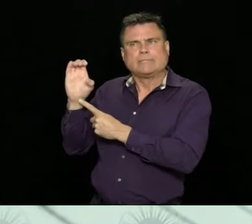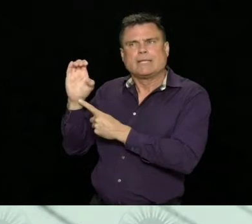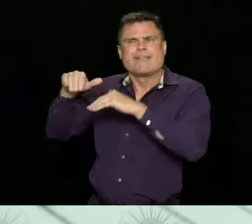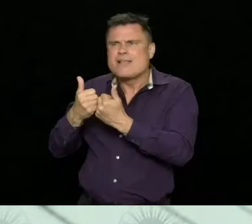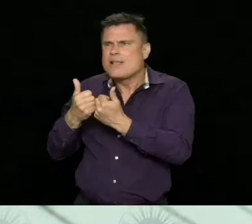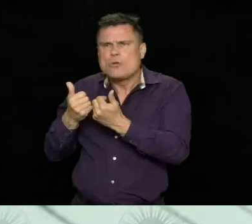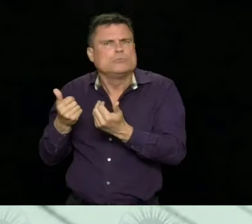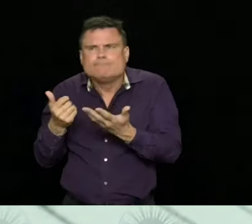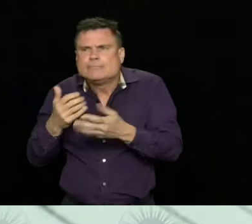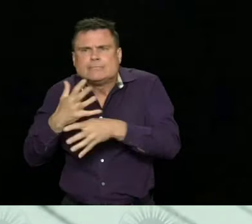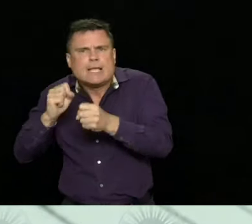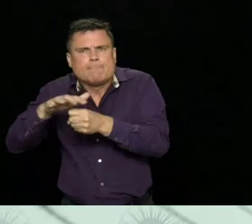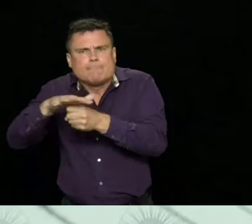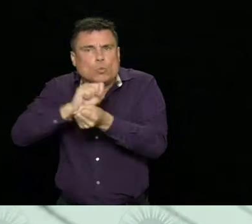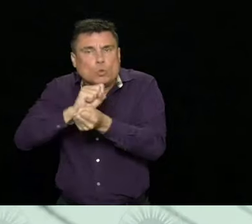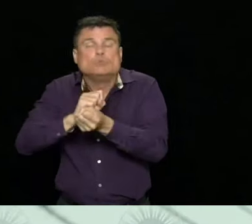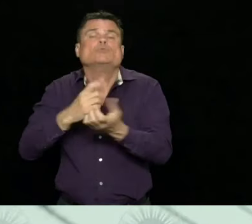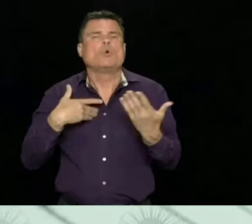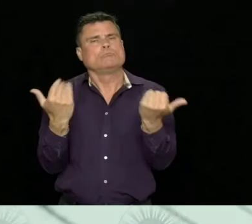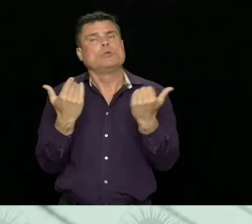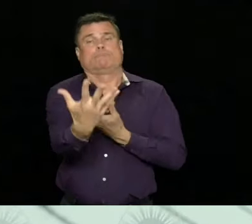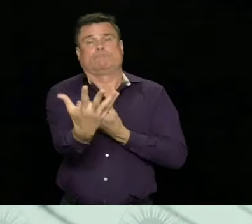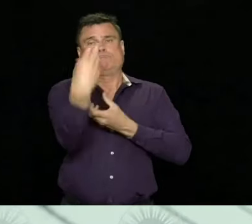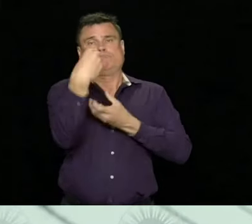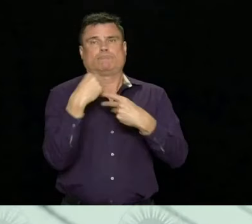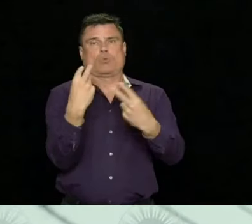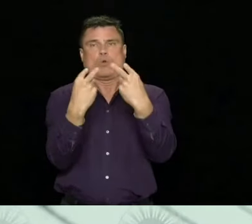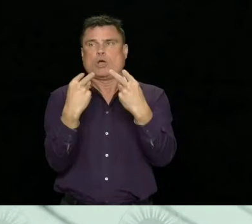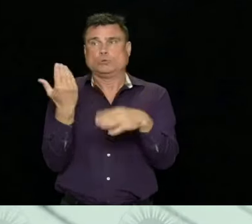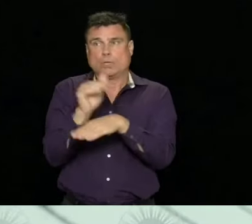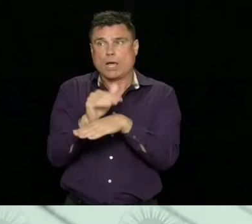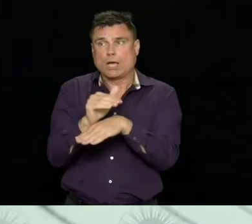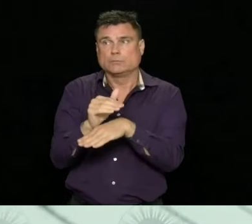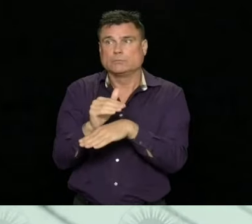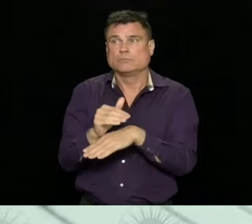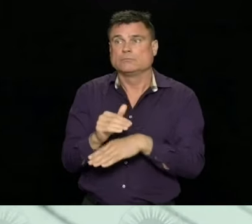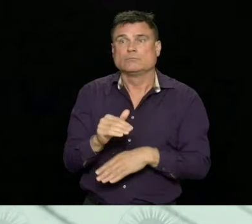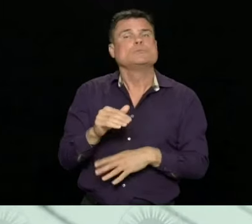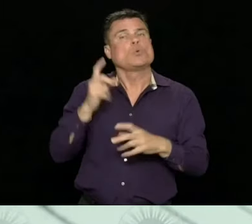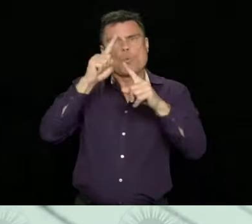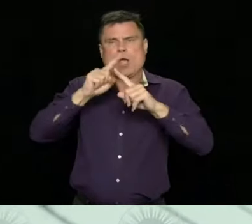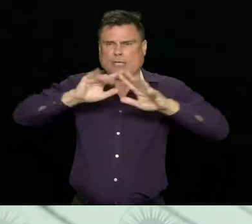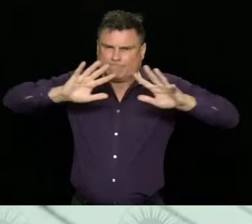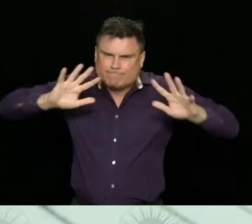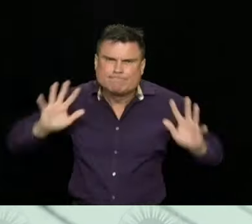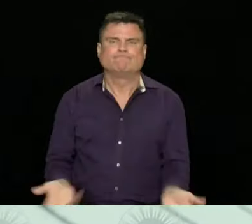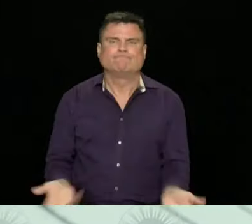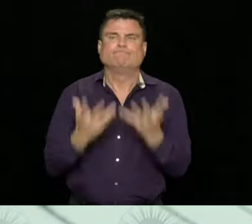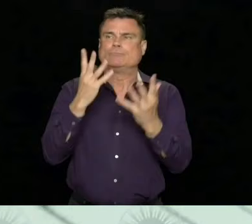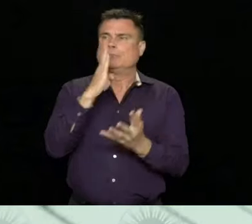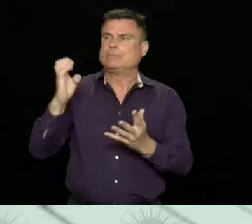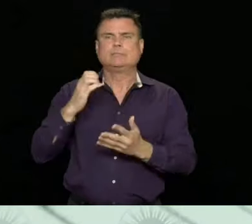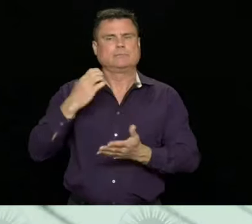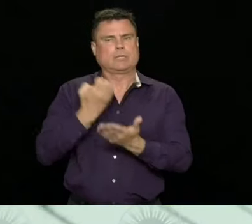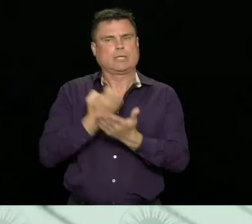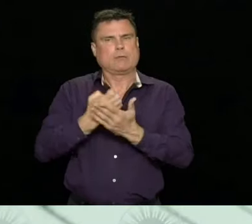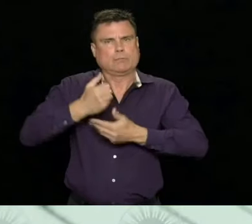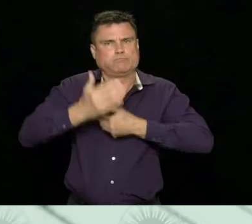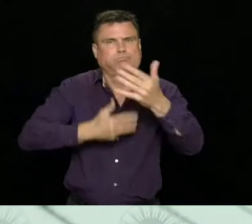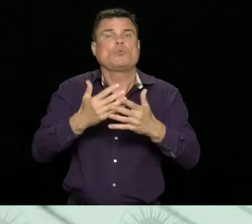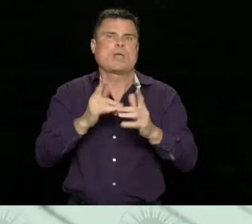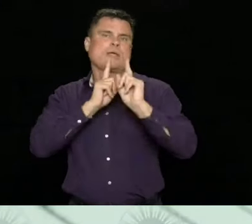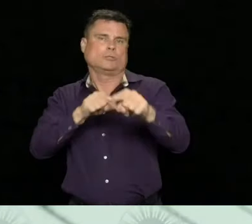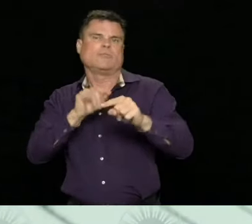answers to many restart questions. Thank you. I'm prepared to answer some questions if you have. Thank you, Minister.